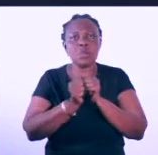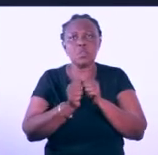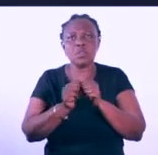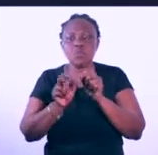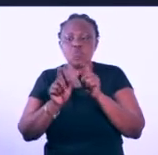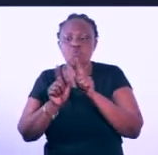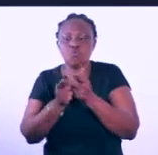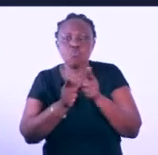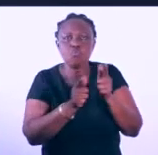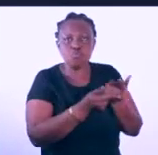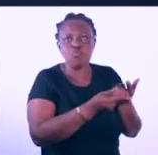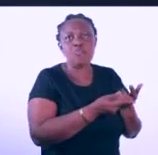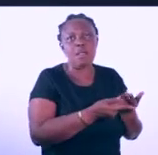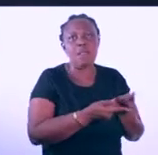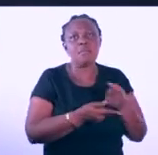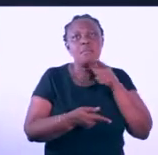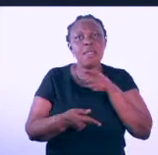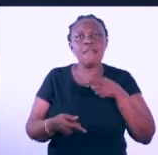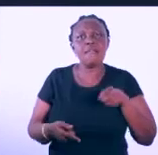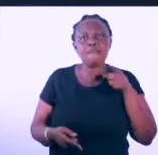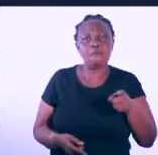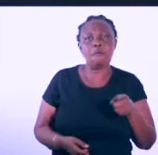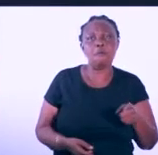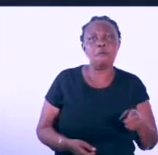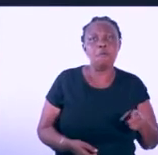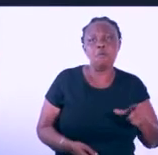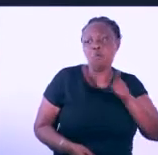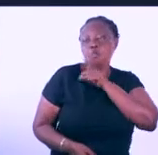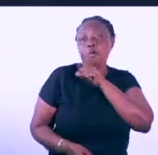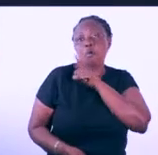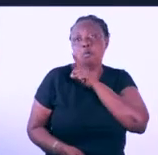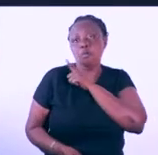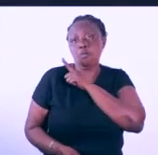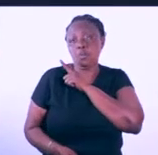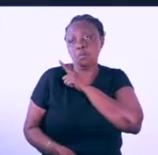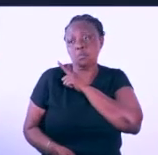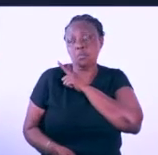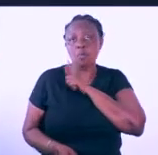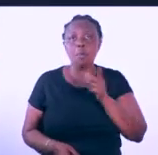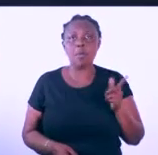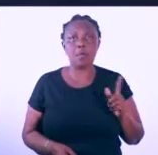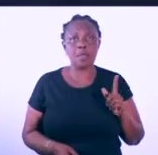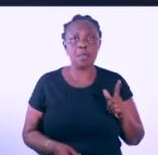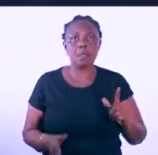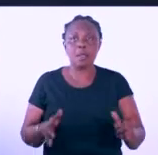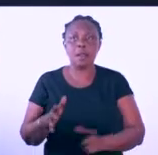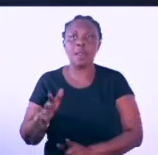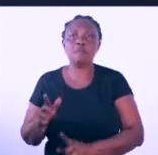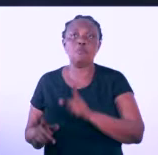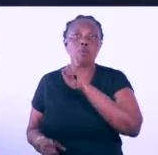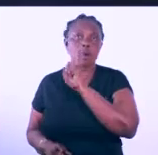regrouping. Therefore, for Lord Appiah, he was placed in level